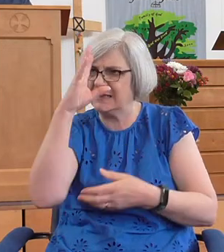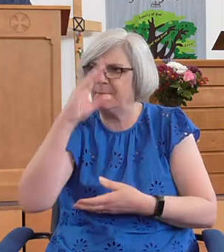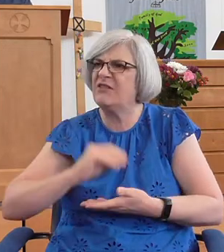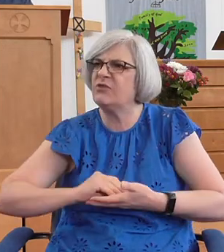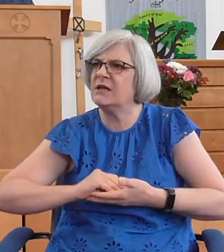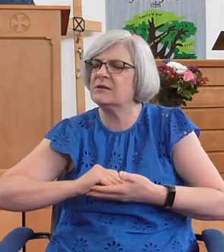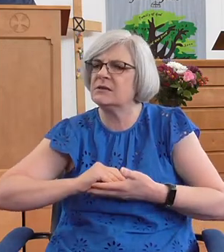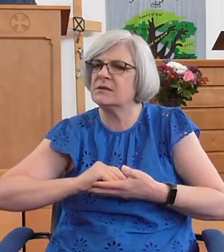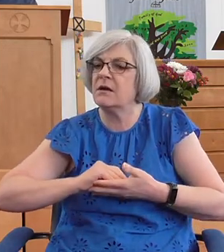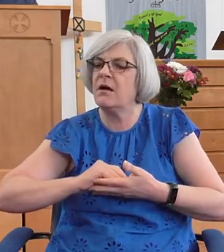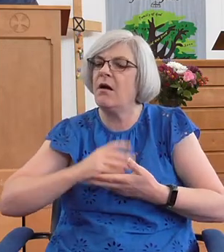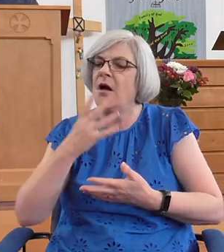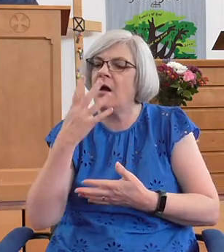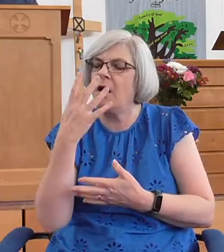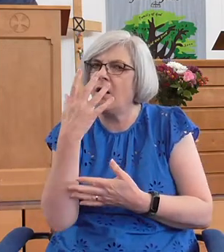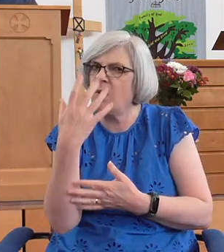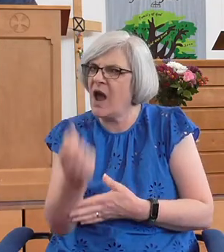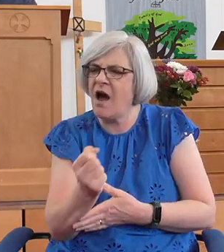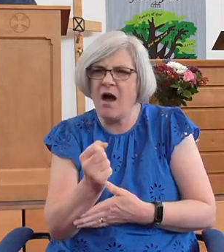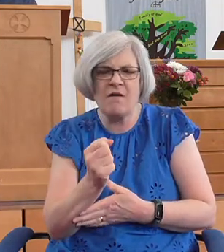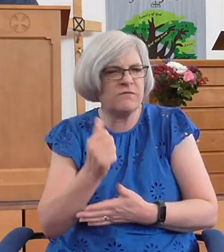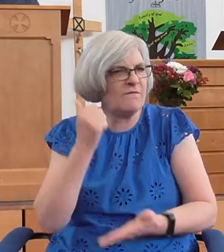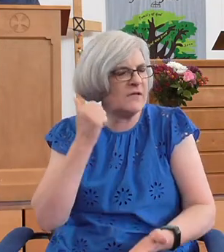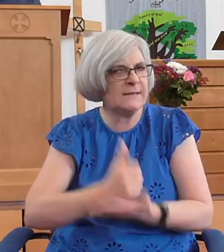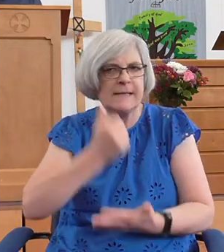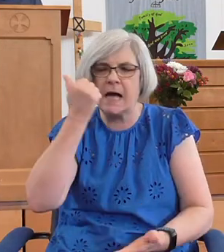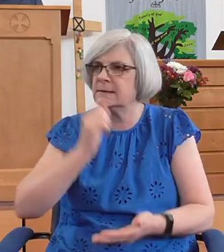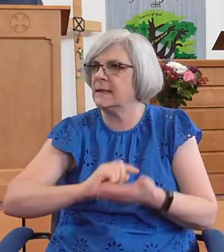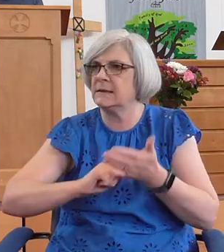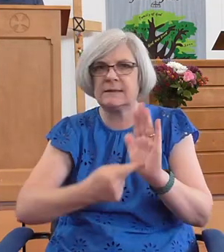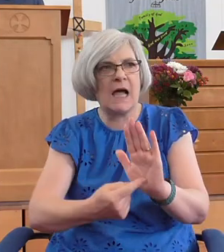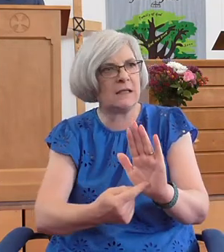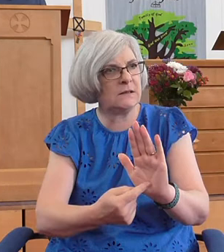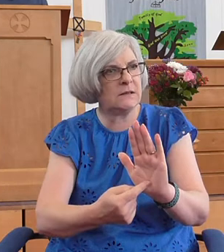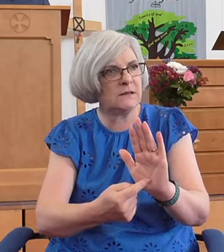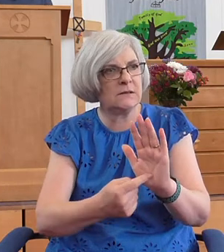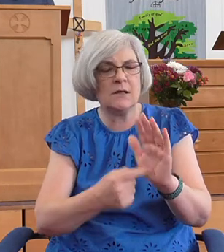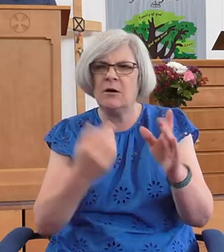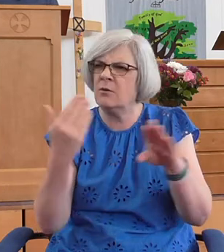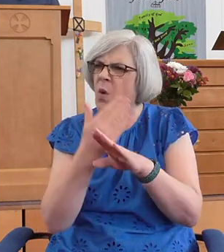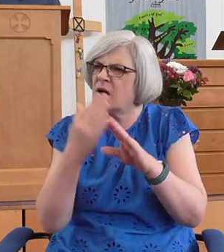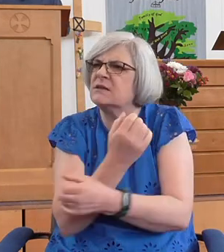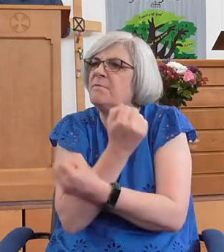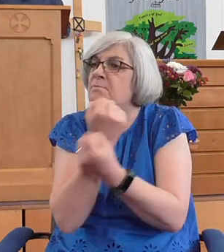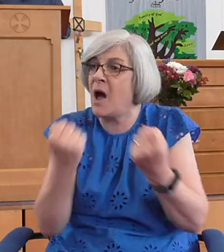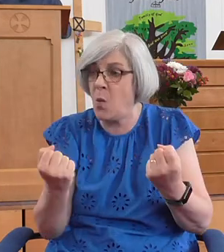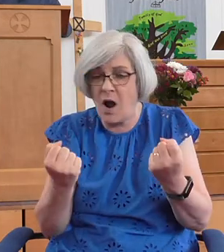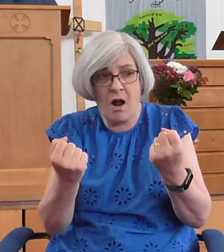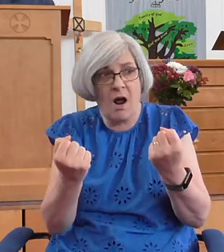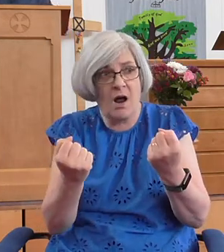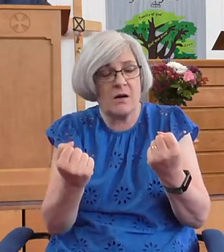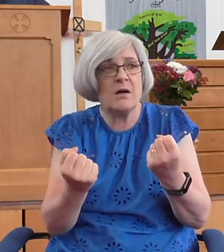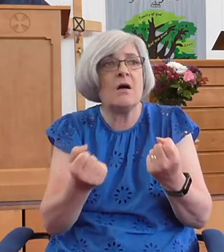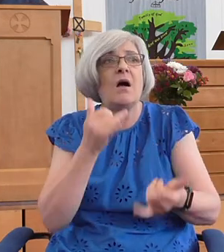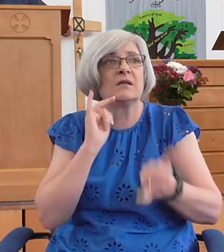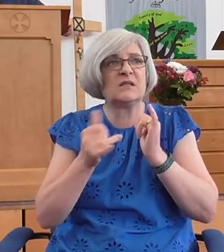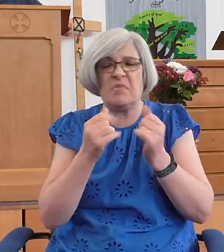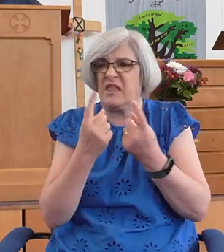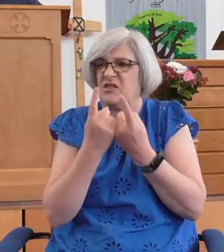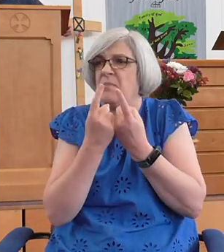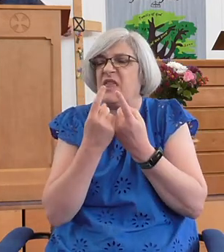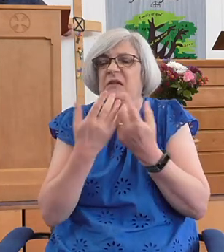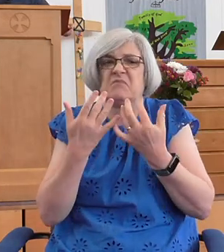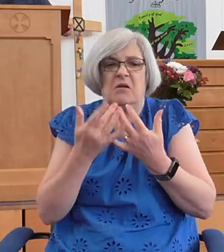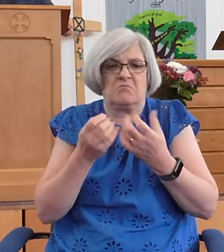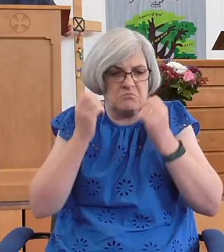great signs, which might well be considered to be works of power or something that produced wonder and